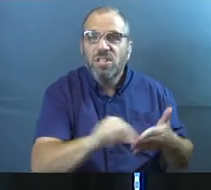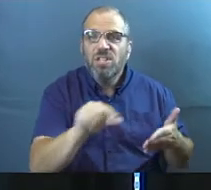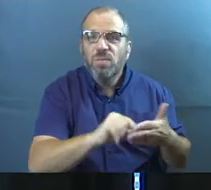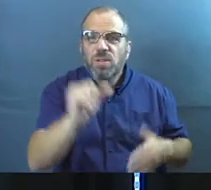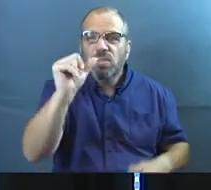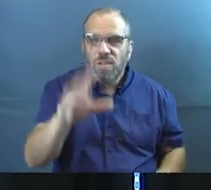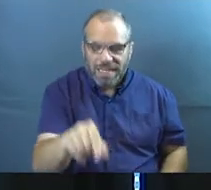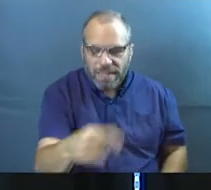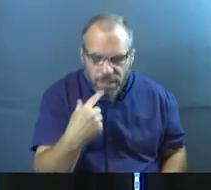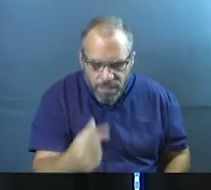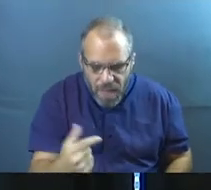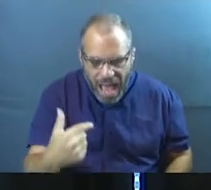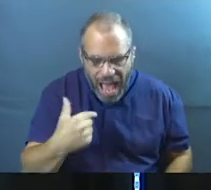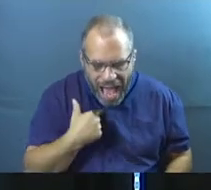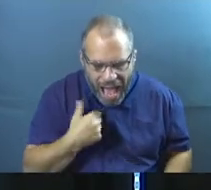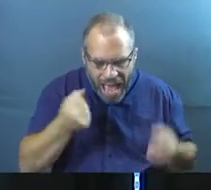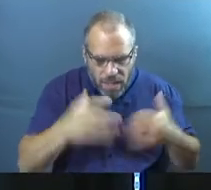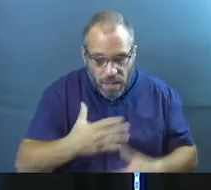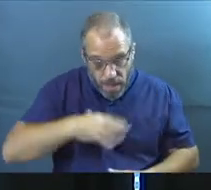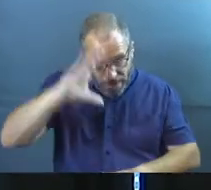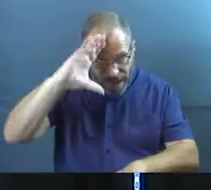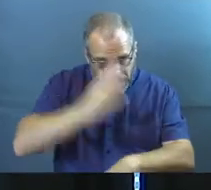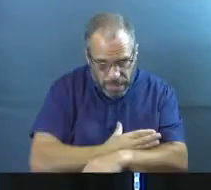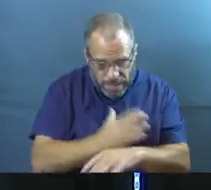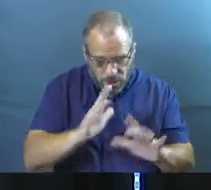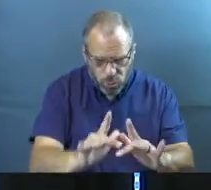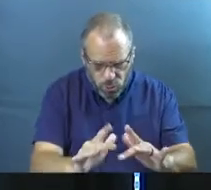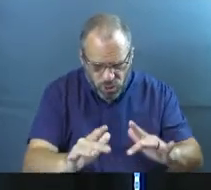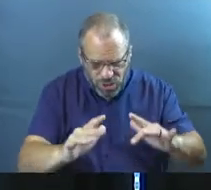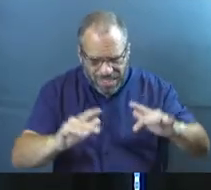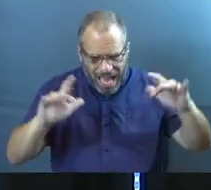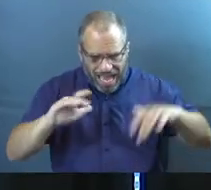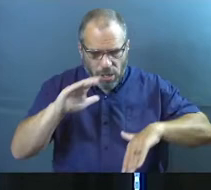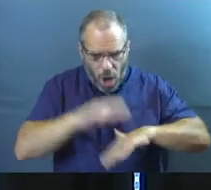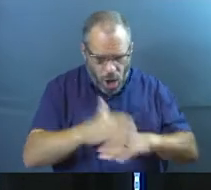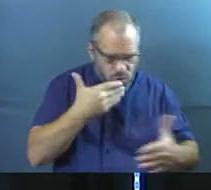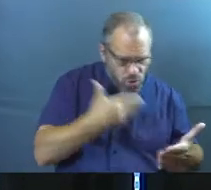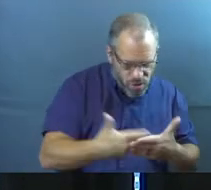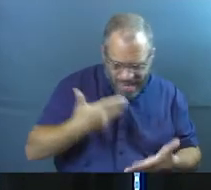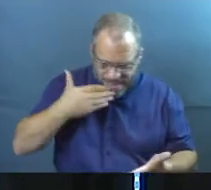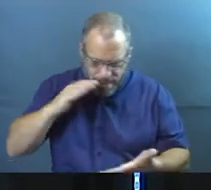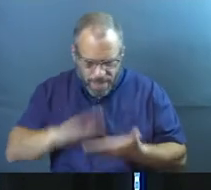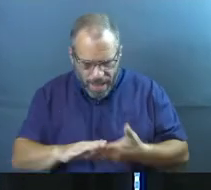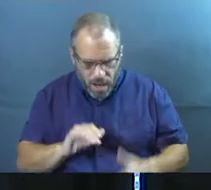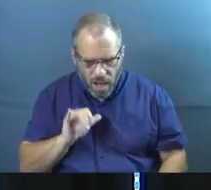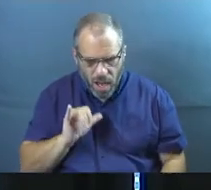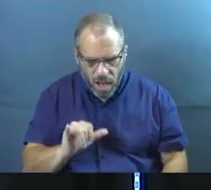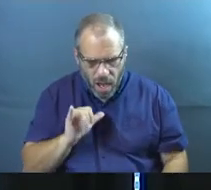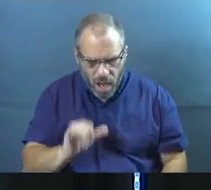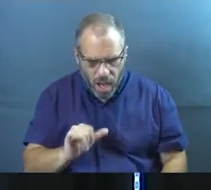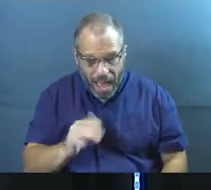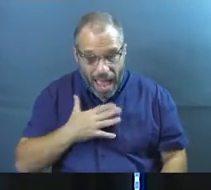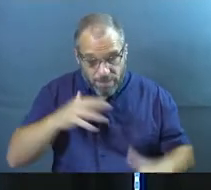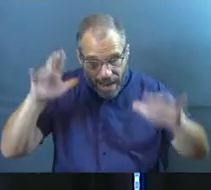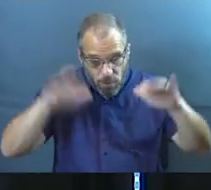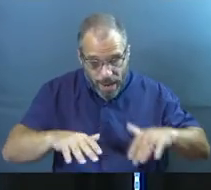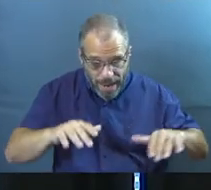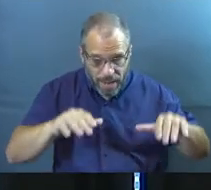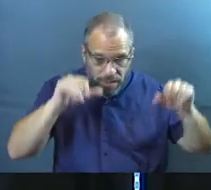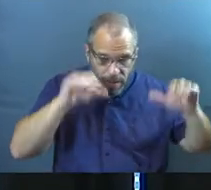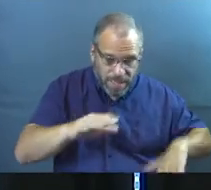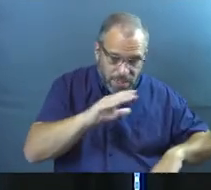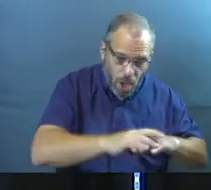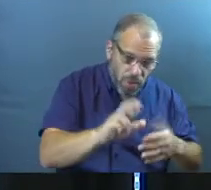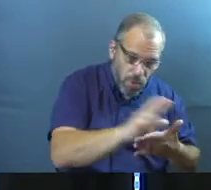verse where God says, I cause my sun to shine on the good and the bad, and I cause my rain to fall